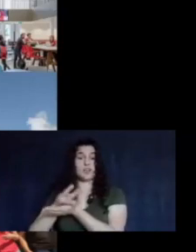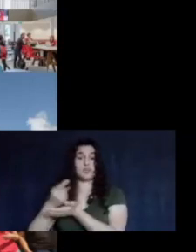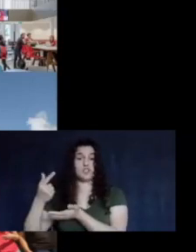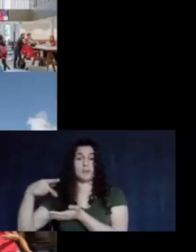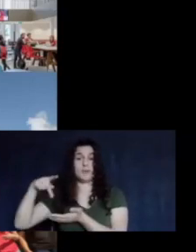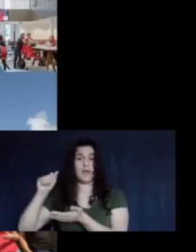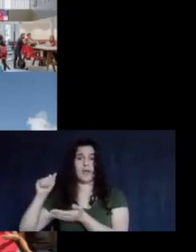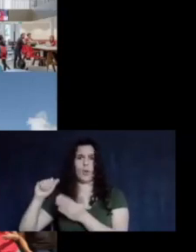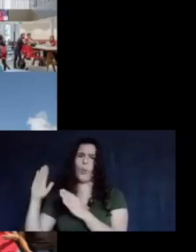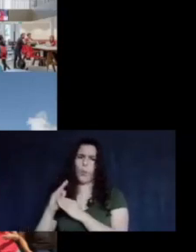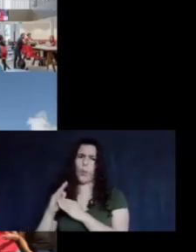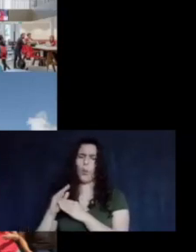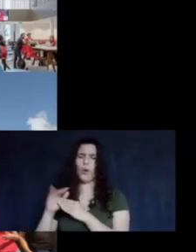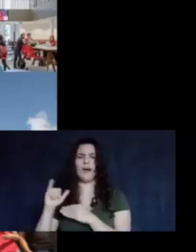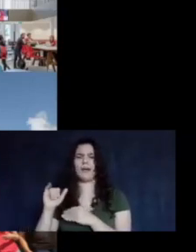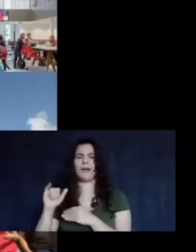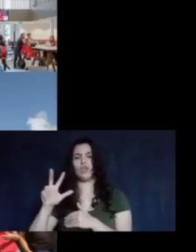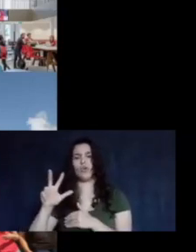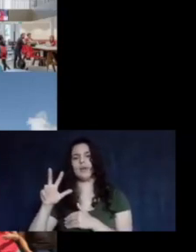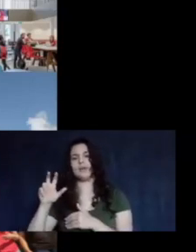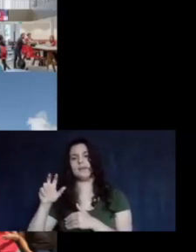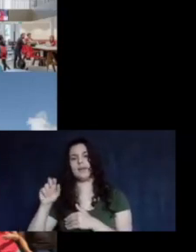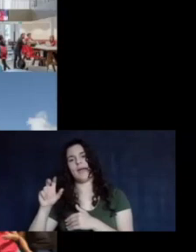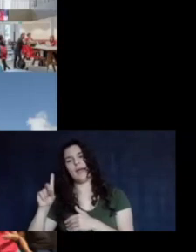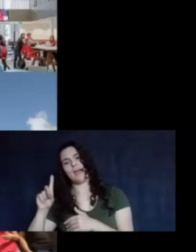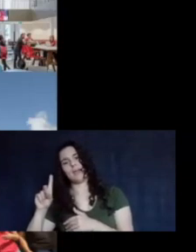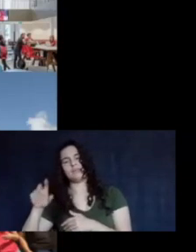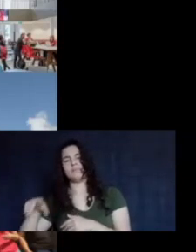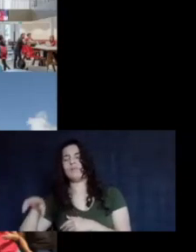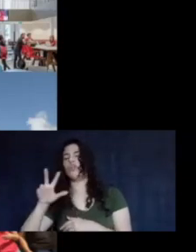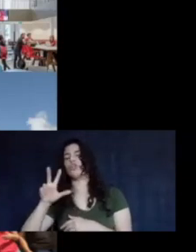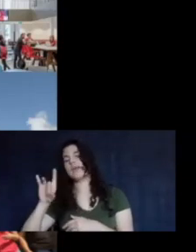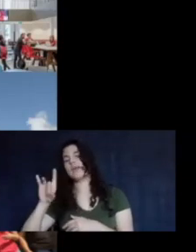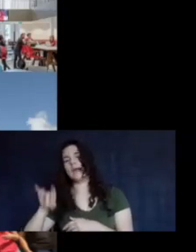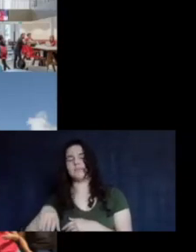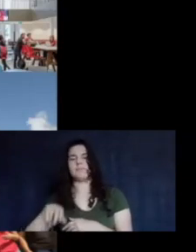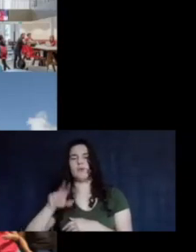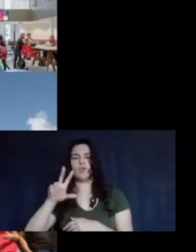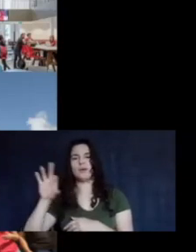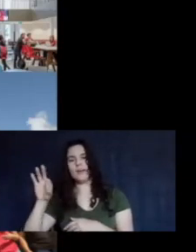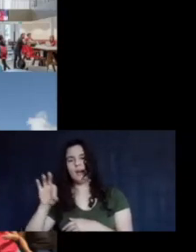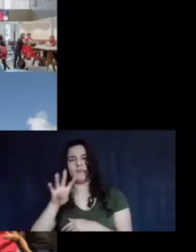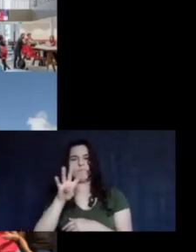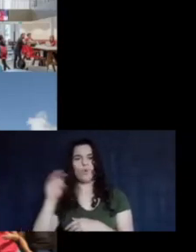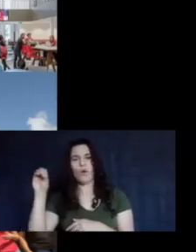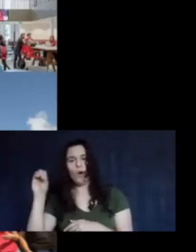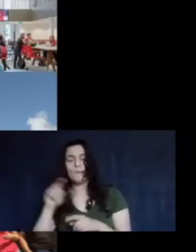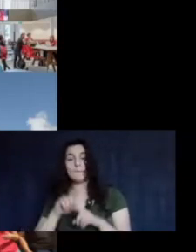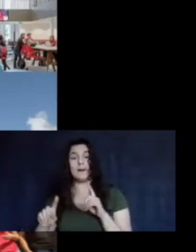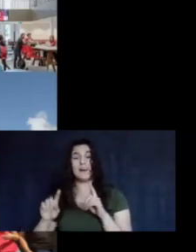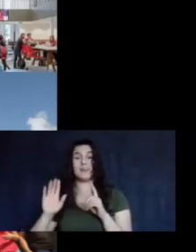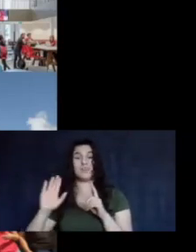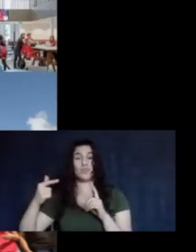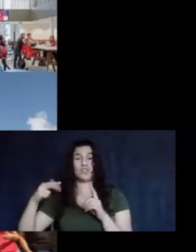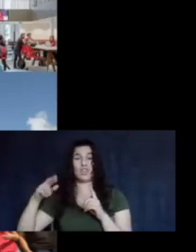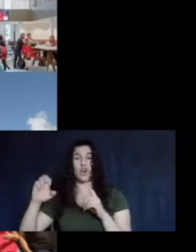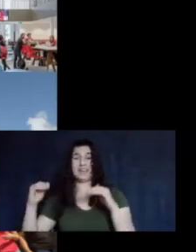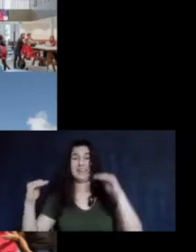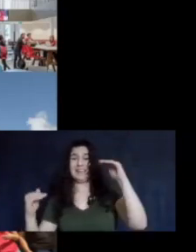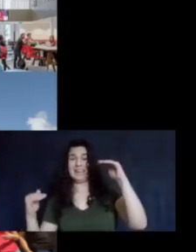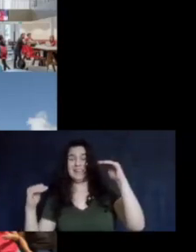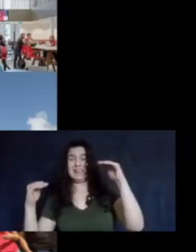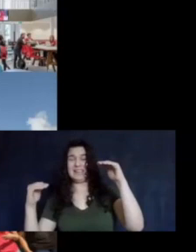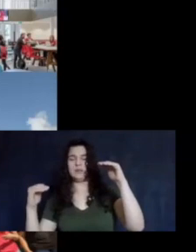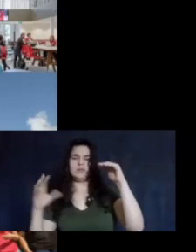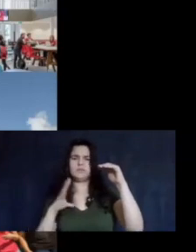your GPA is a 3.8, 3.9, a 4.0, but your GRE is a little bit lower than what you'd expect, it balances it out